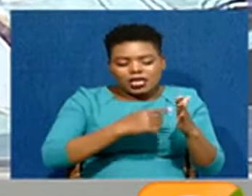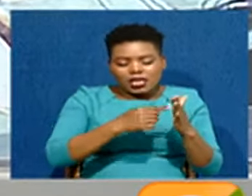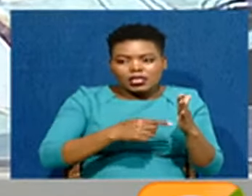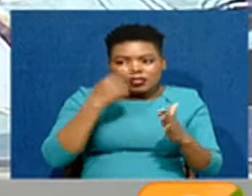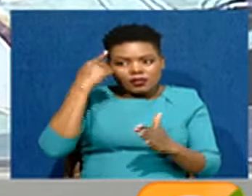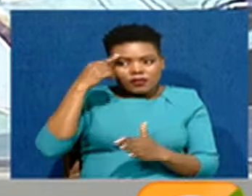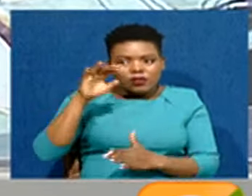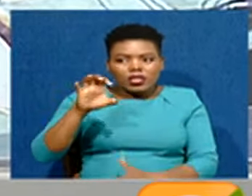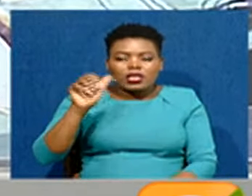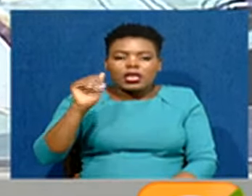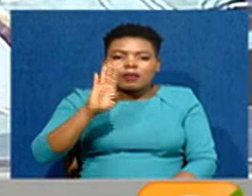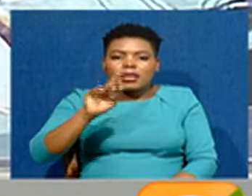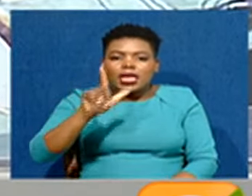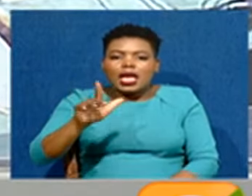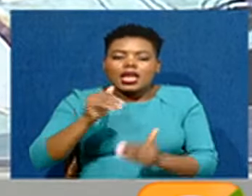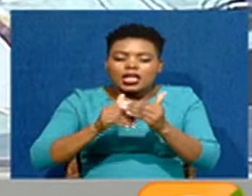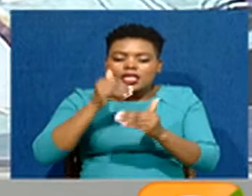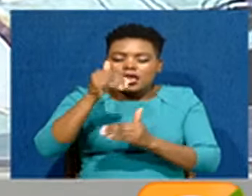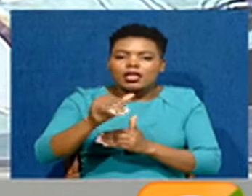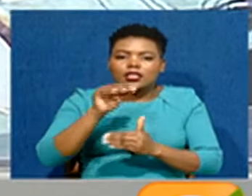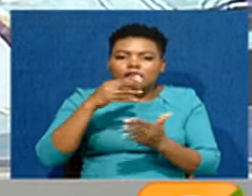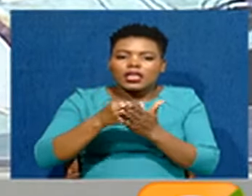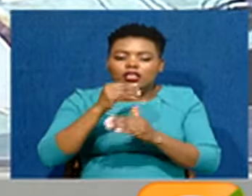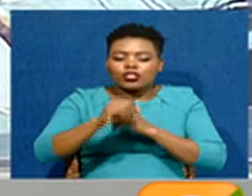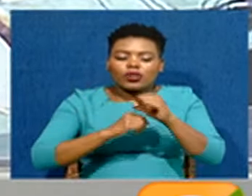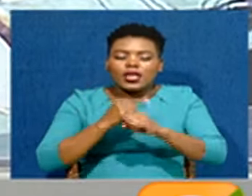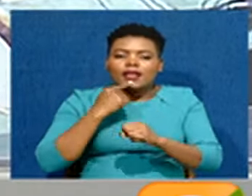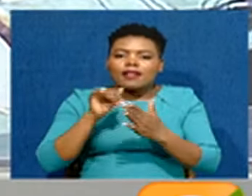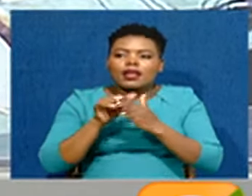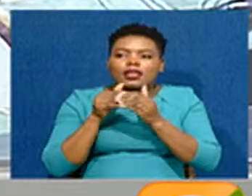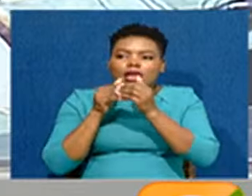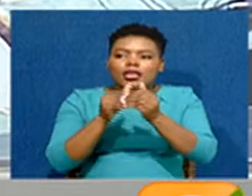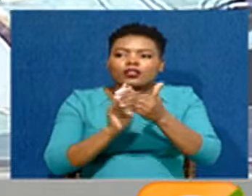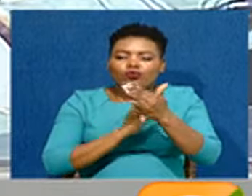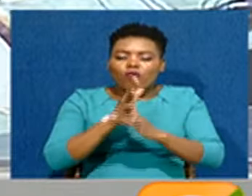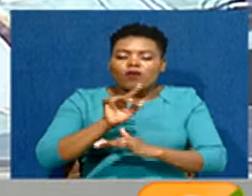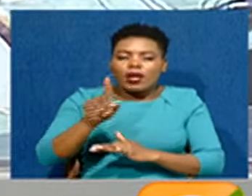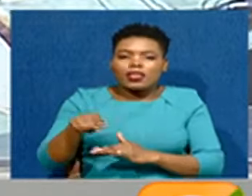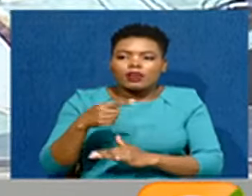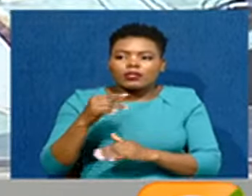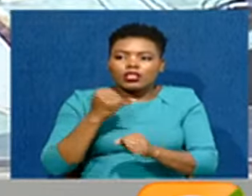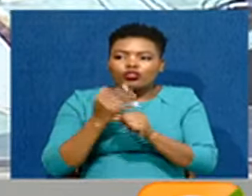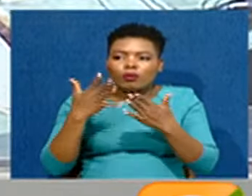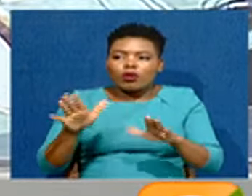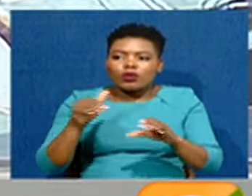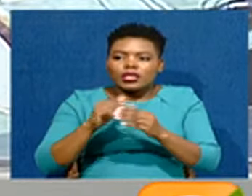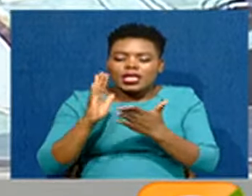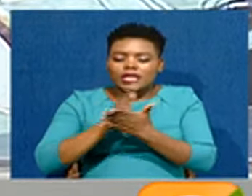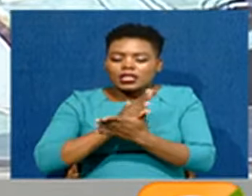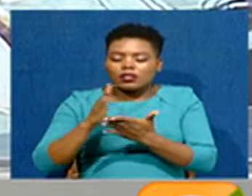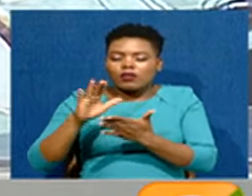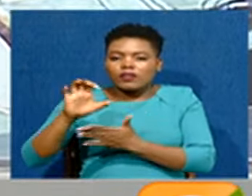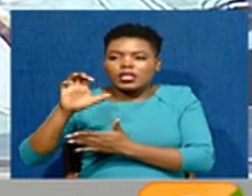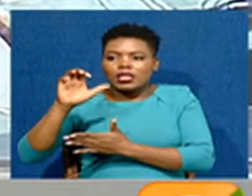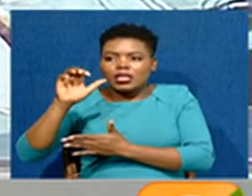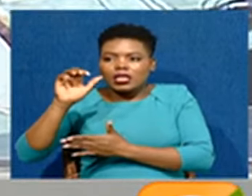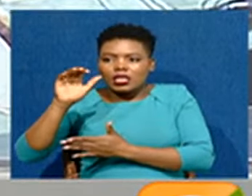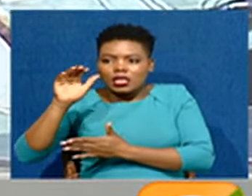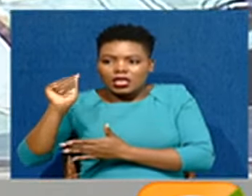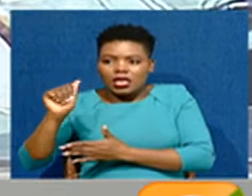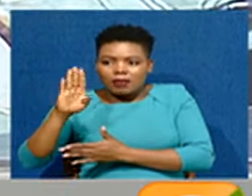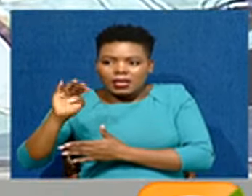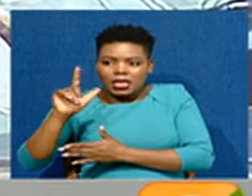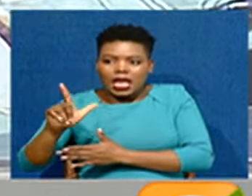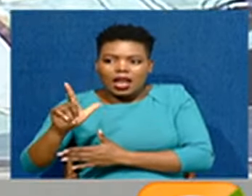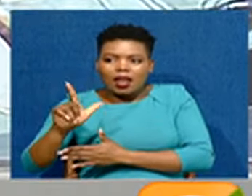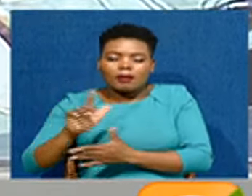the coming financial year, the brewer says this could lead to over 1,000 job losses in the sector, even as it warns of far-reaching